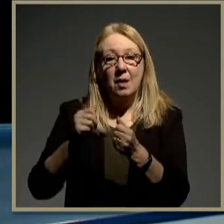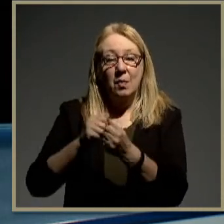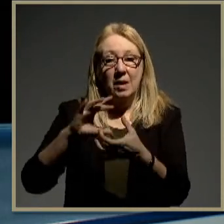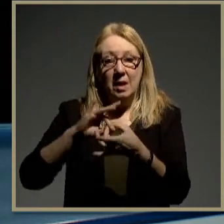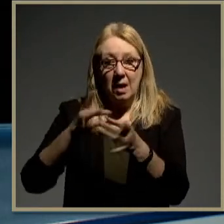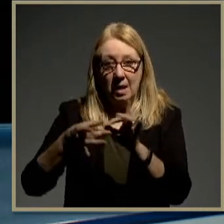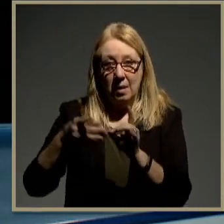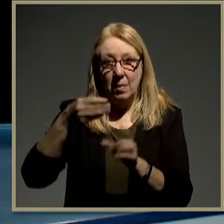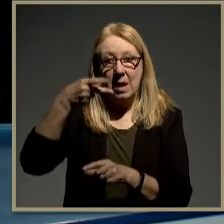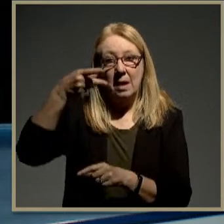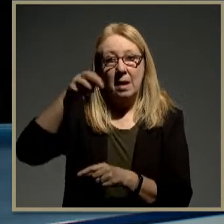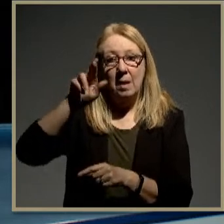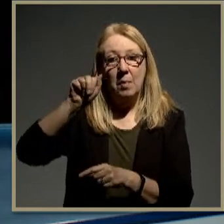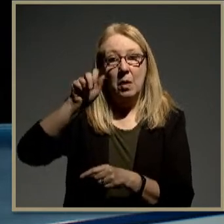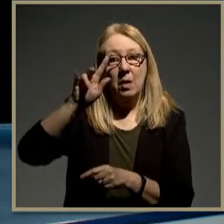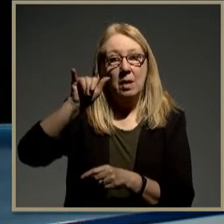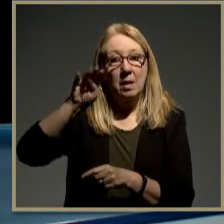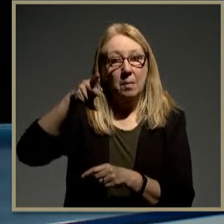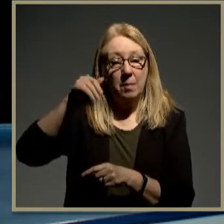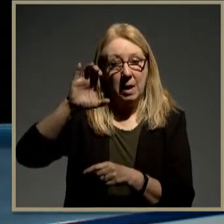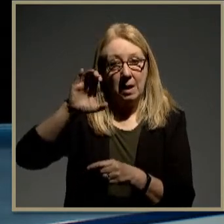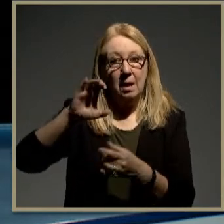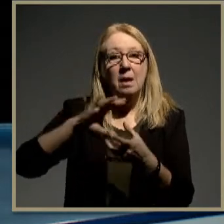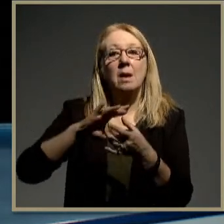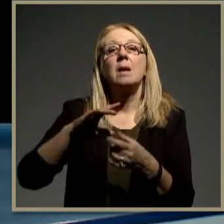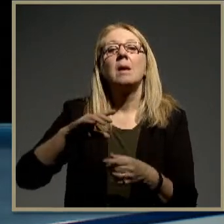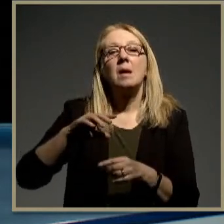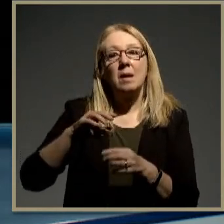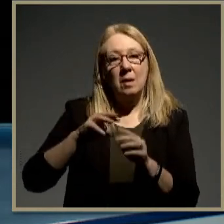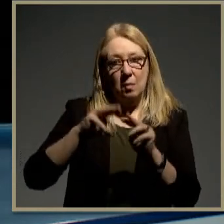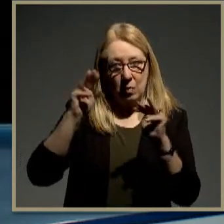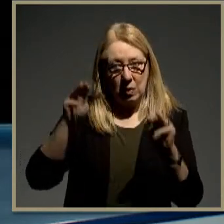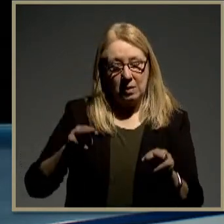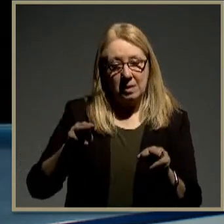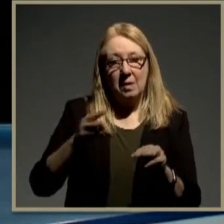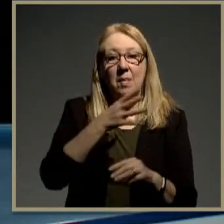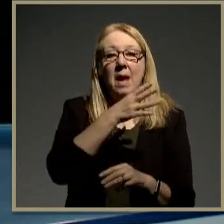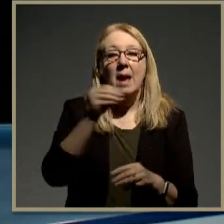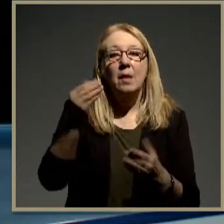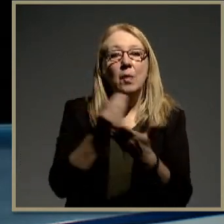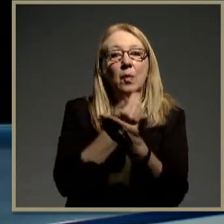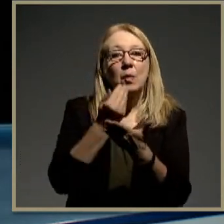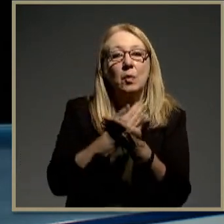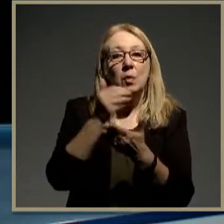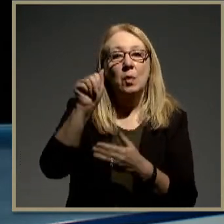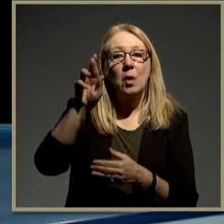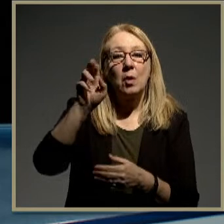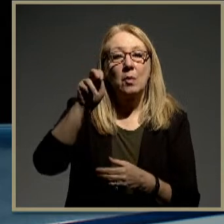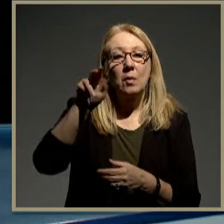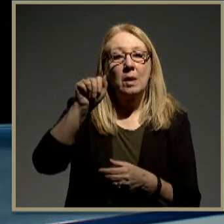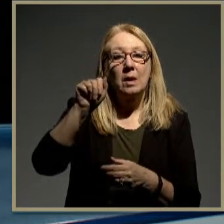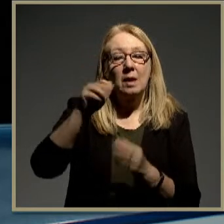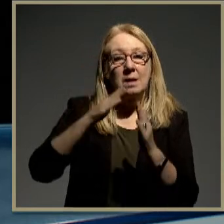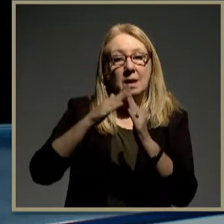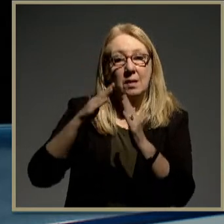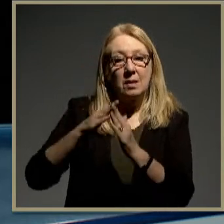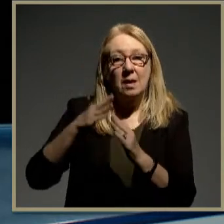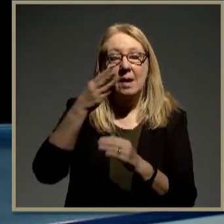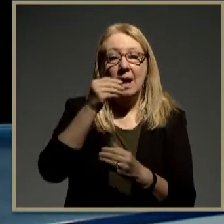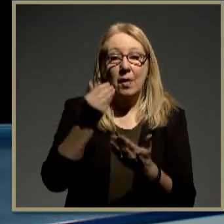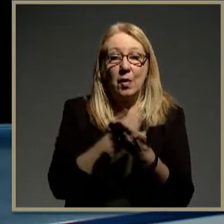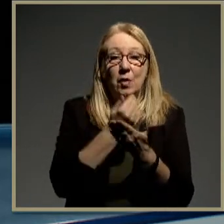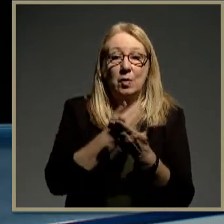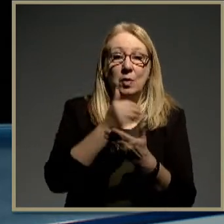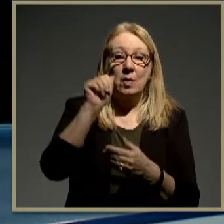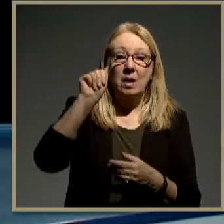Paralympic Museum, the Downtown Stadium project that includes the new Robeson Arena, and the proposed Air Force